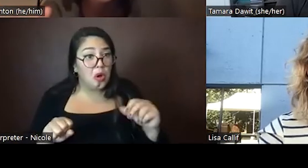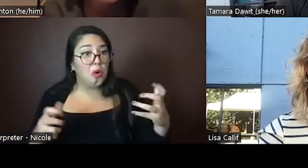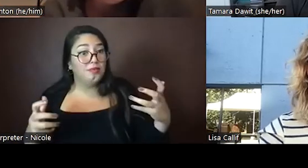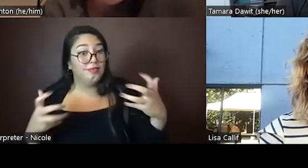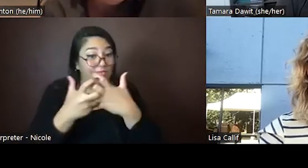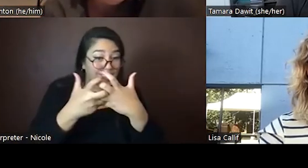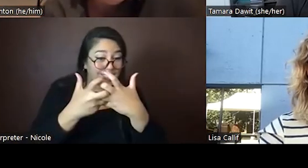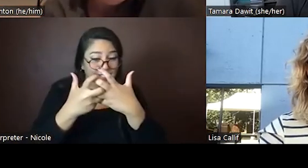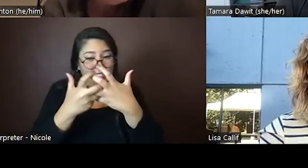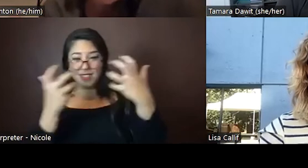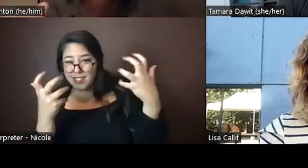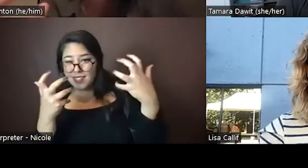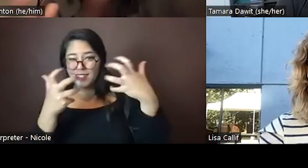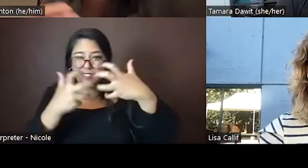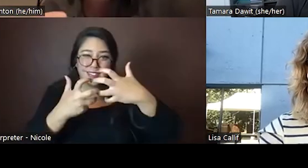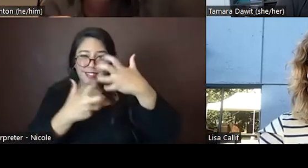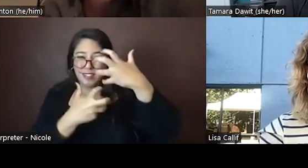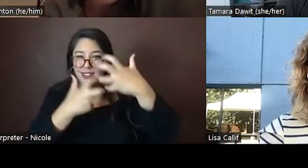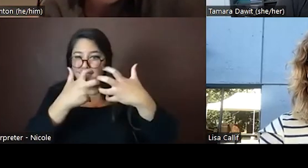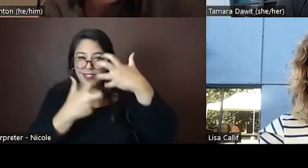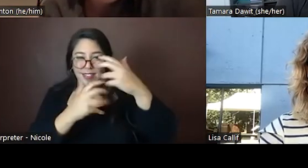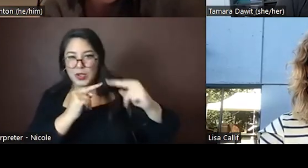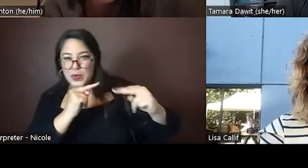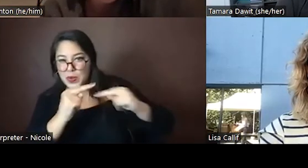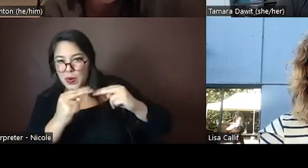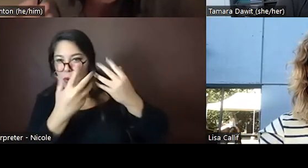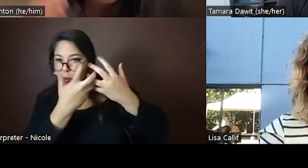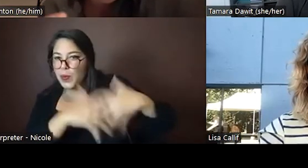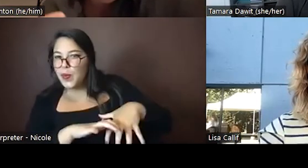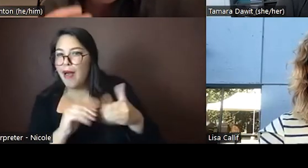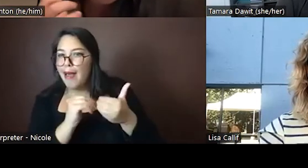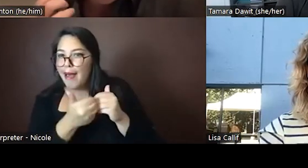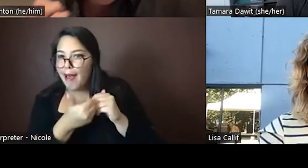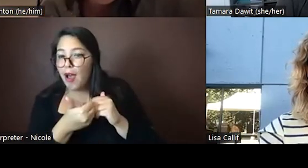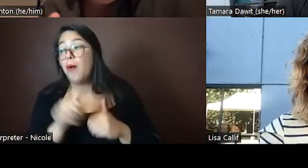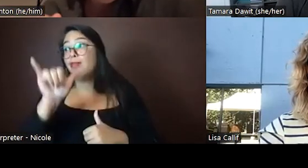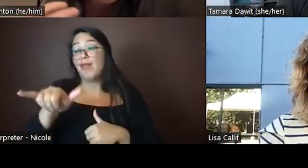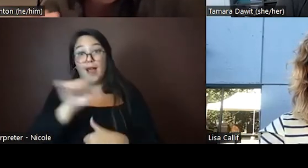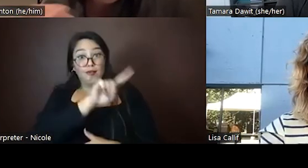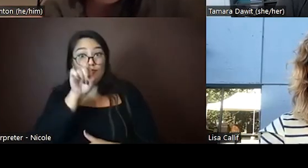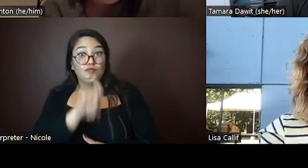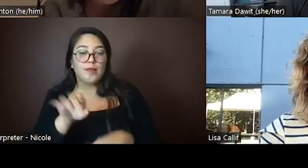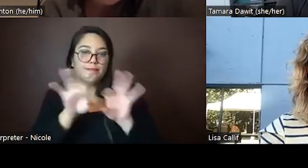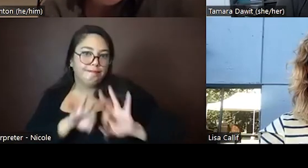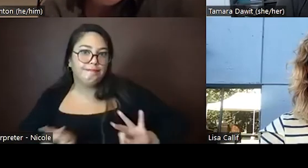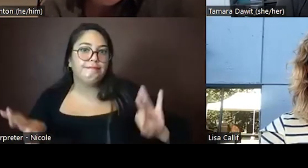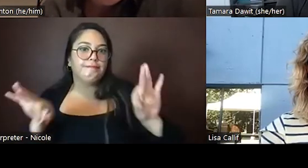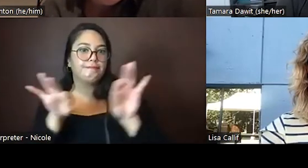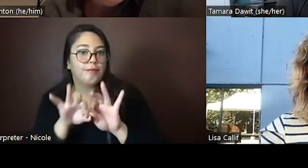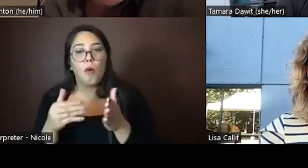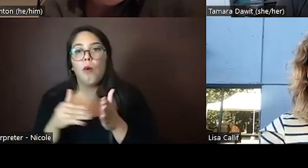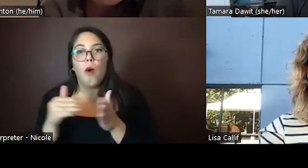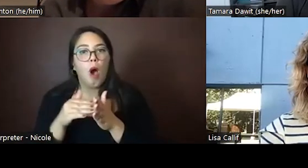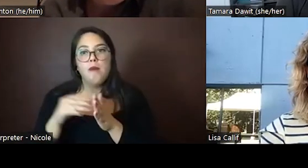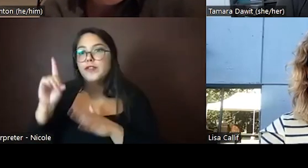I negotiate so that they do or whatever? I think that's a really important question, that because documentary filmmakers aren't invested in